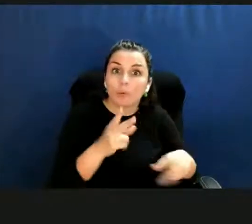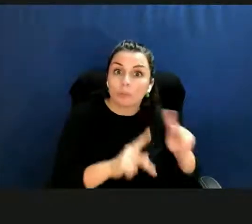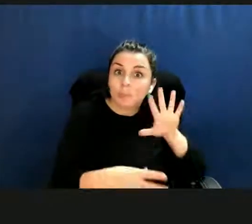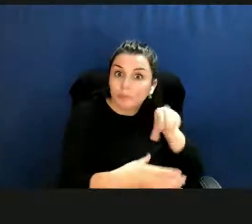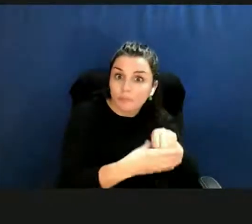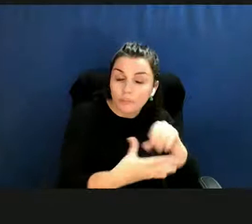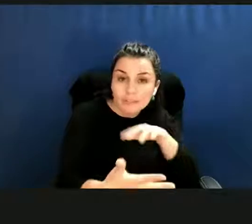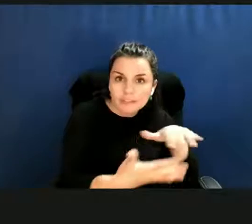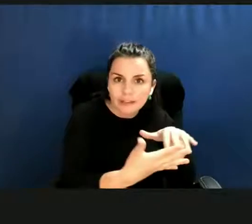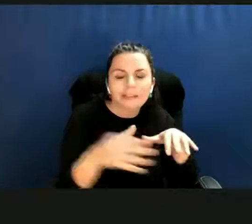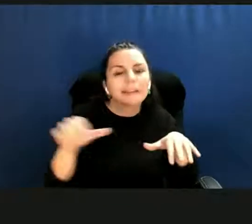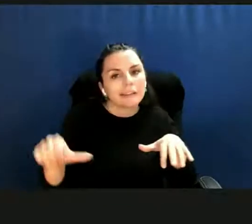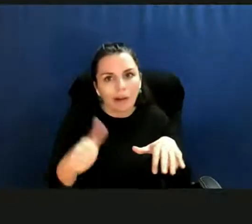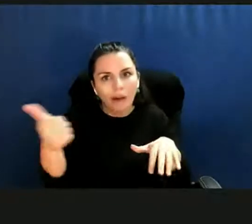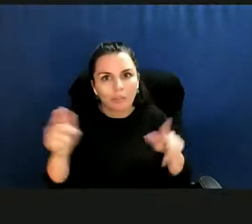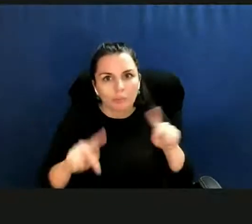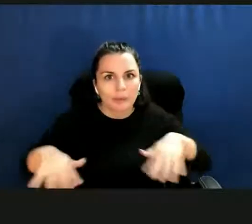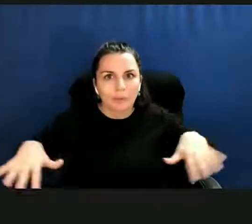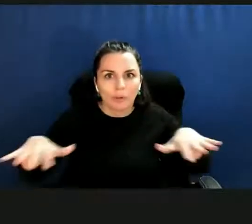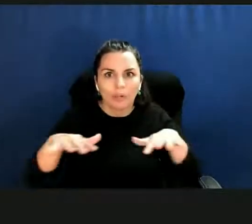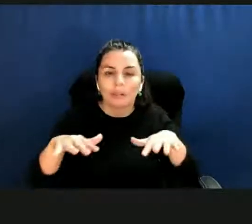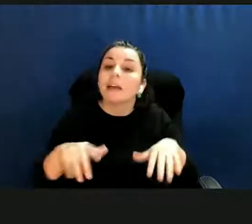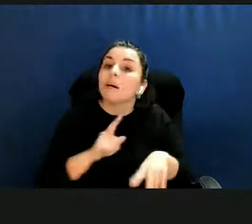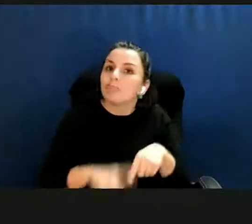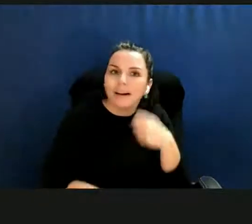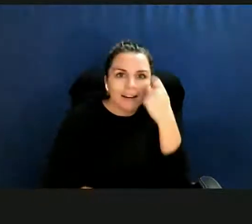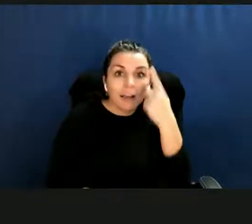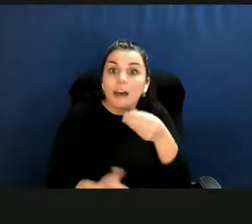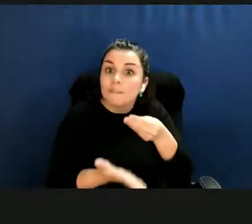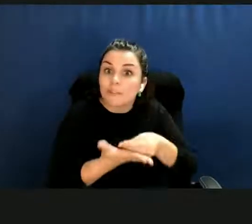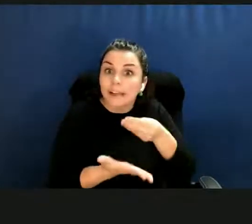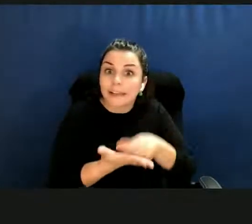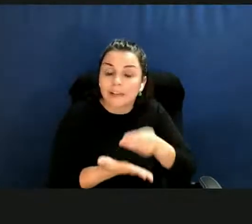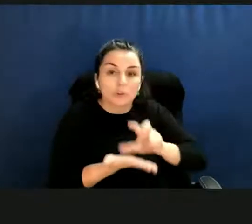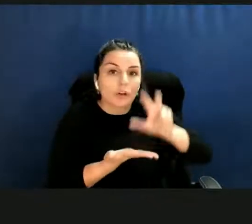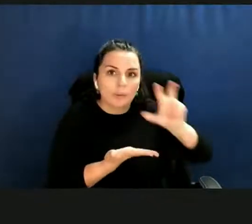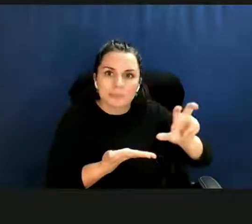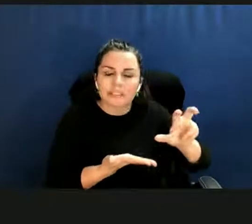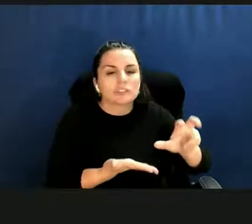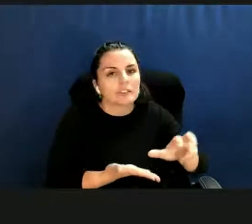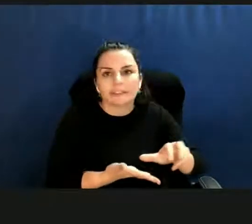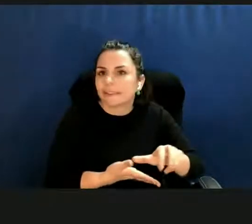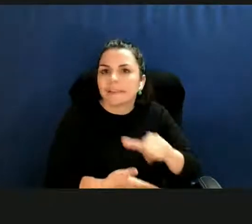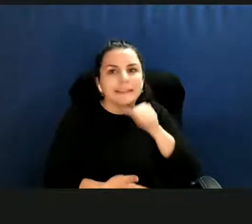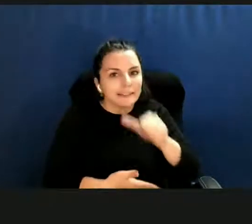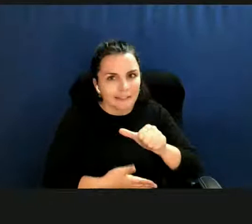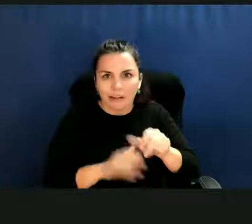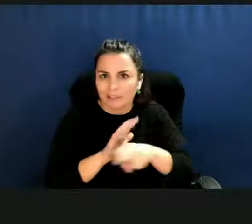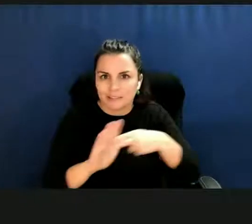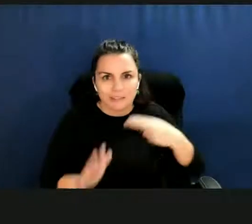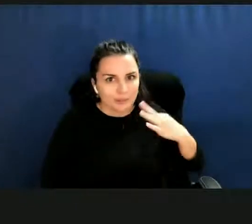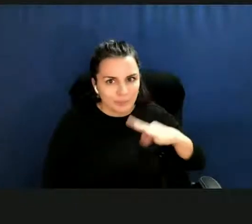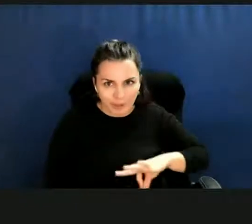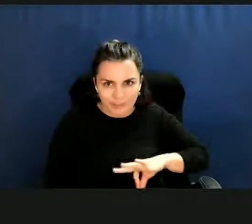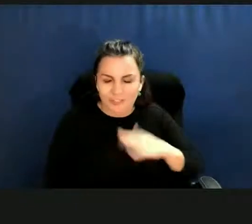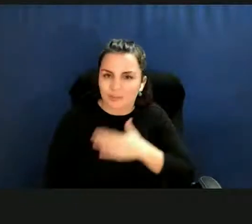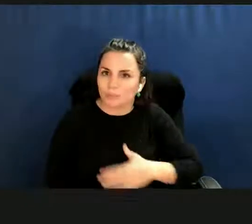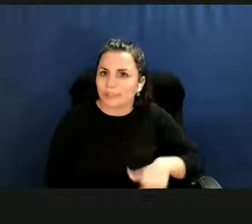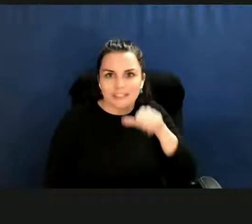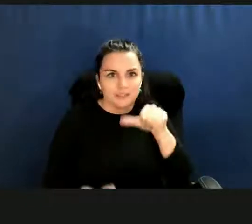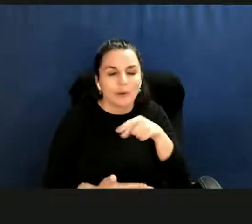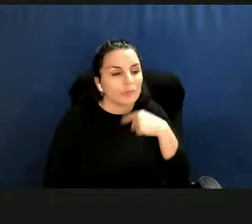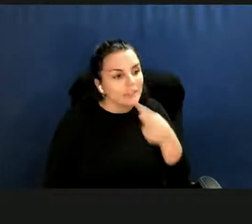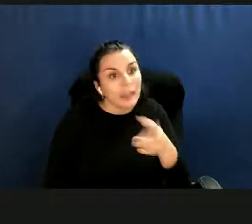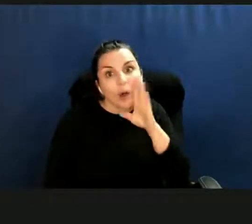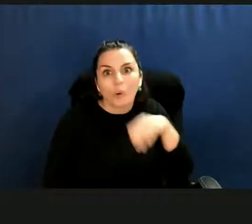please note that financial compensation to a participant is not considered a benefit, so please don't put it down